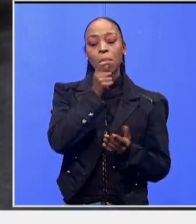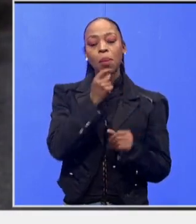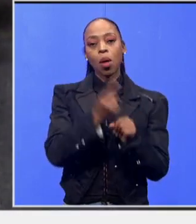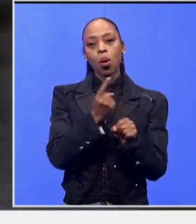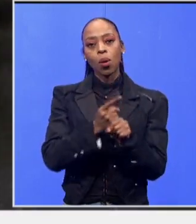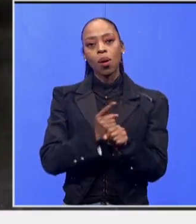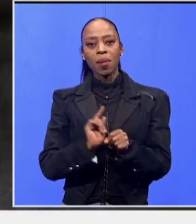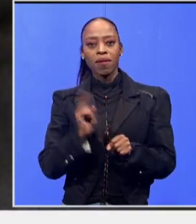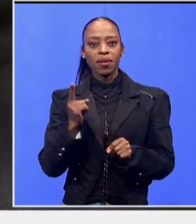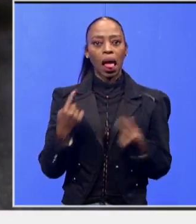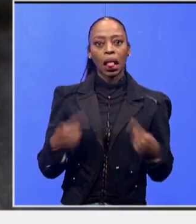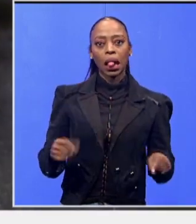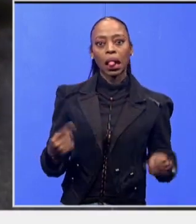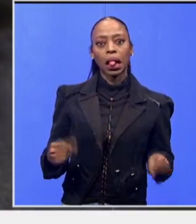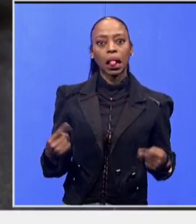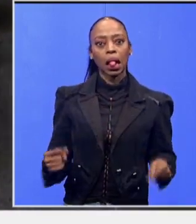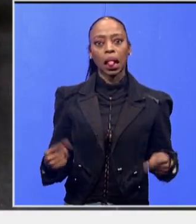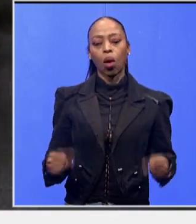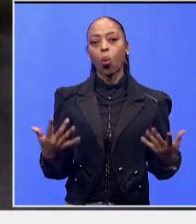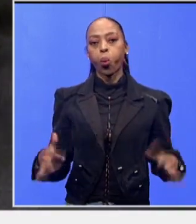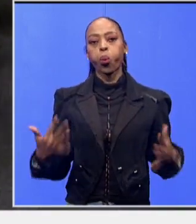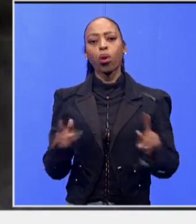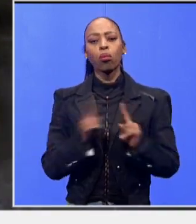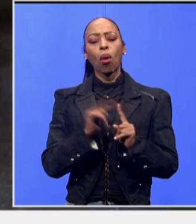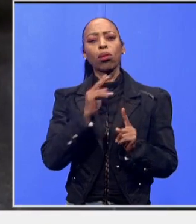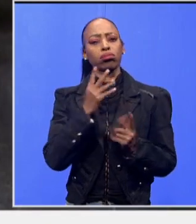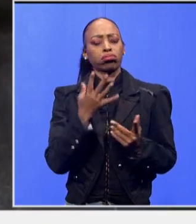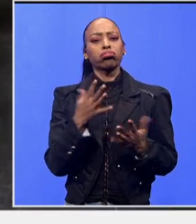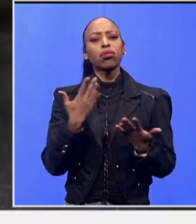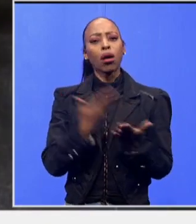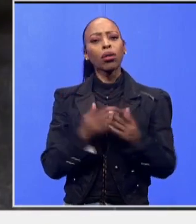was fearful of the disease, but I saw that I can live.